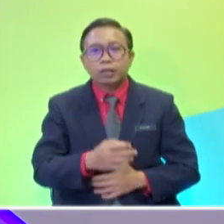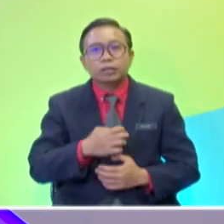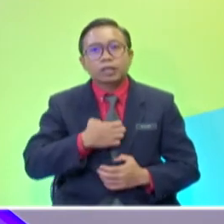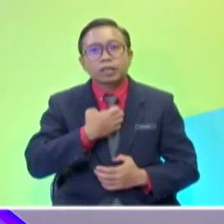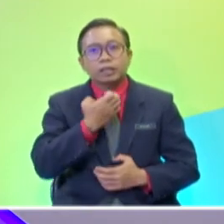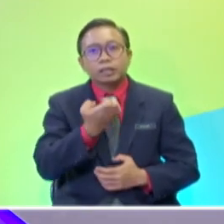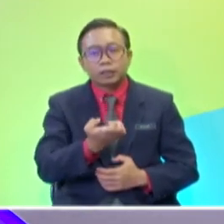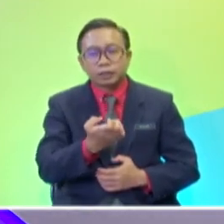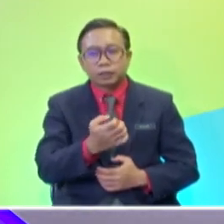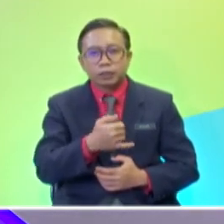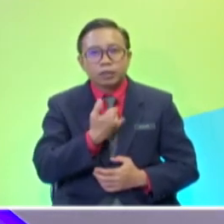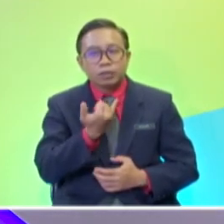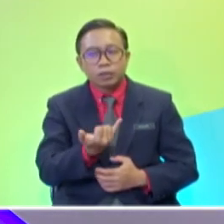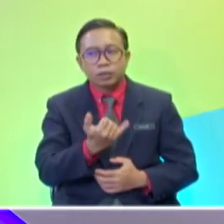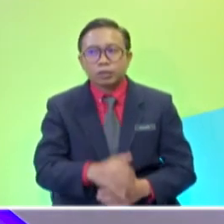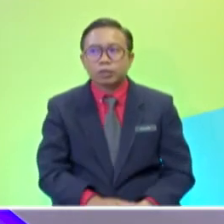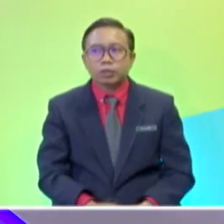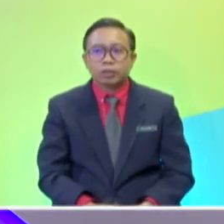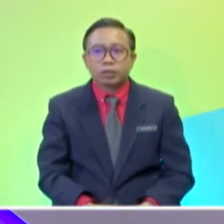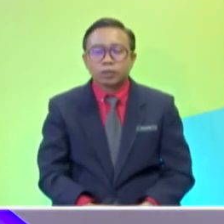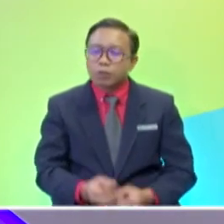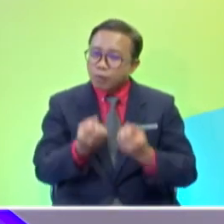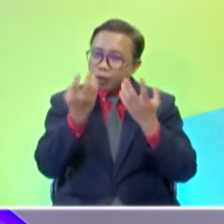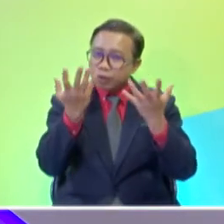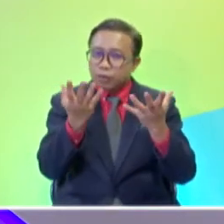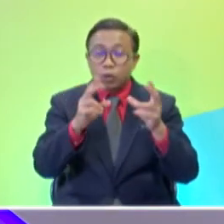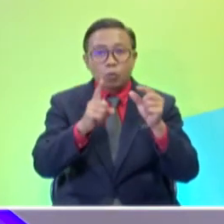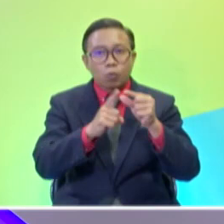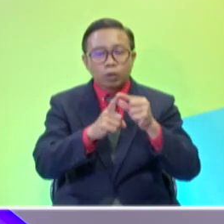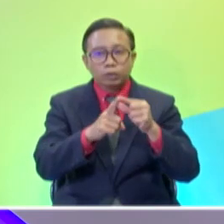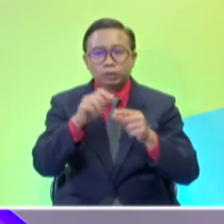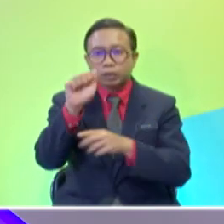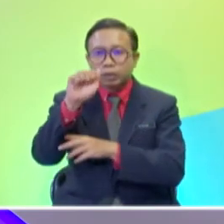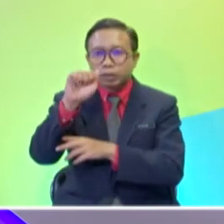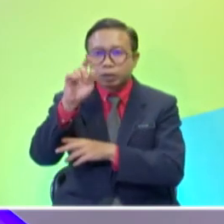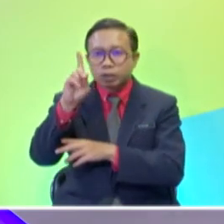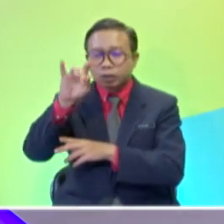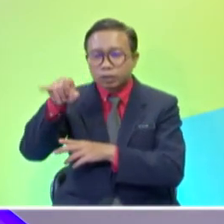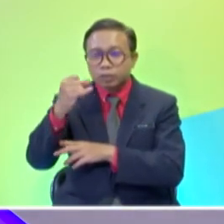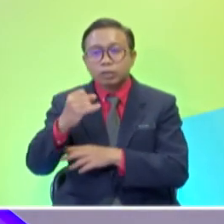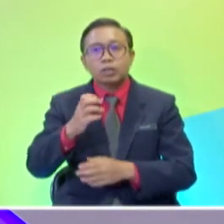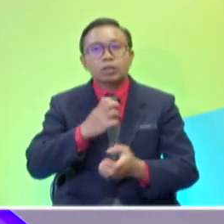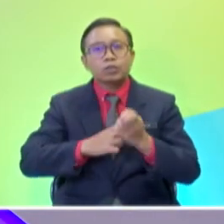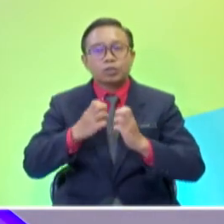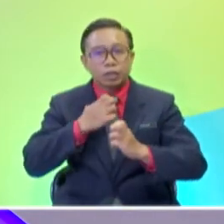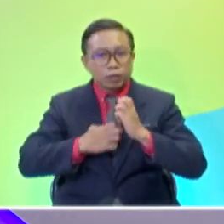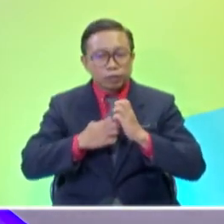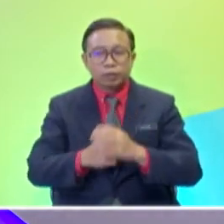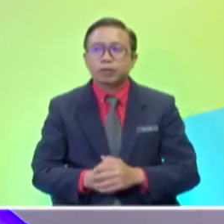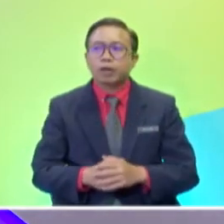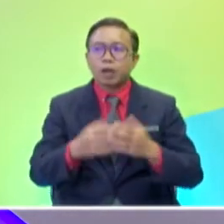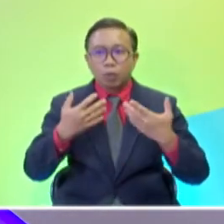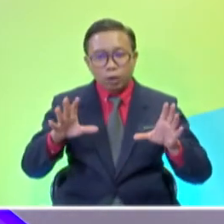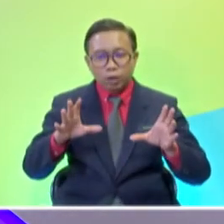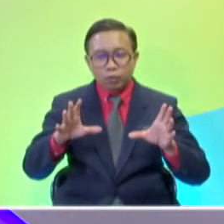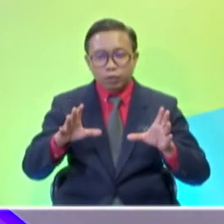excited. I'm thrilled. Think of many, many words, adjective words to describe your feelings, what you've done. So think